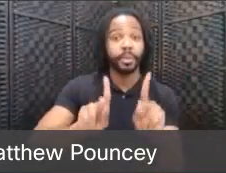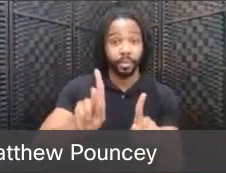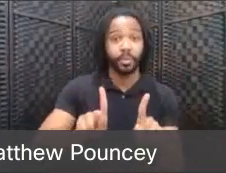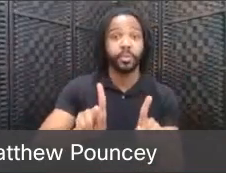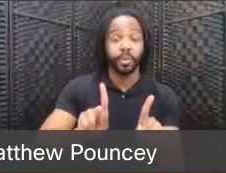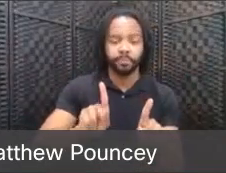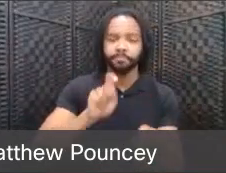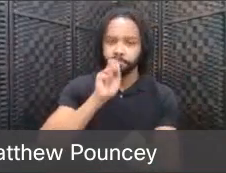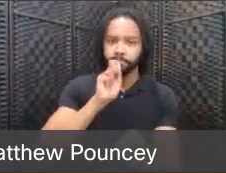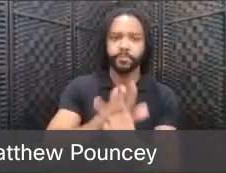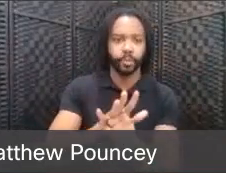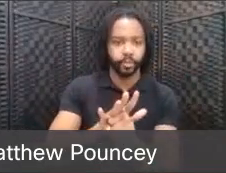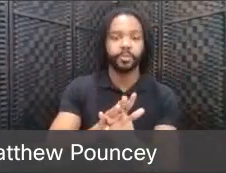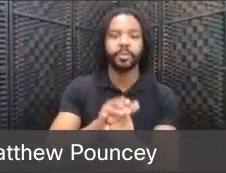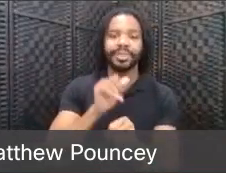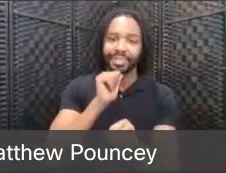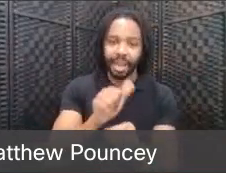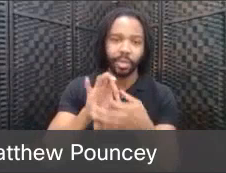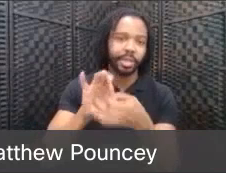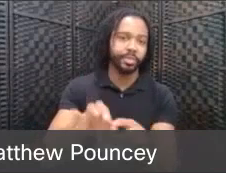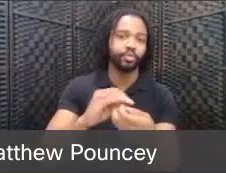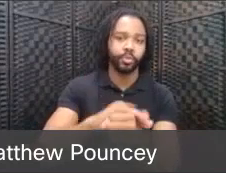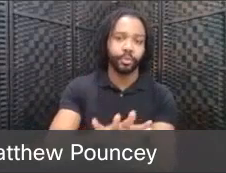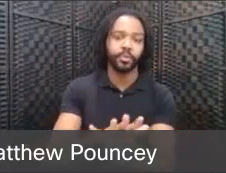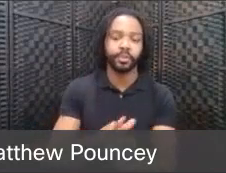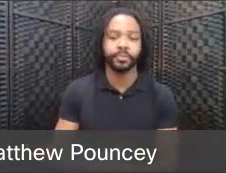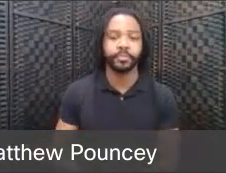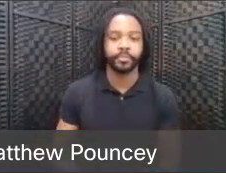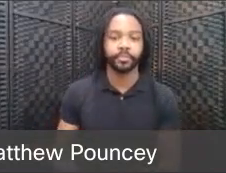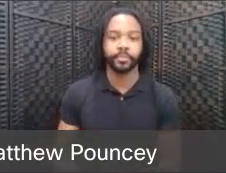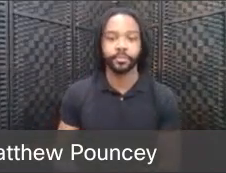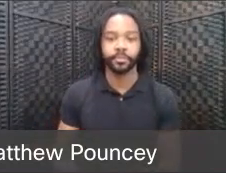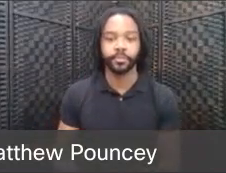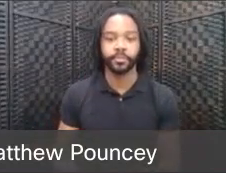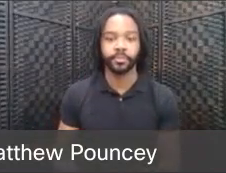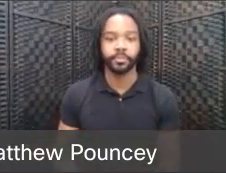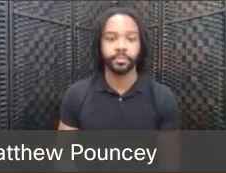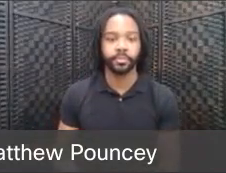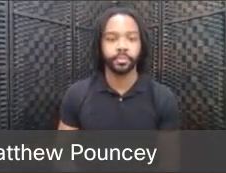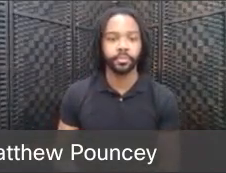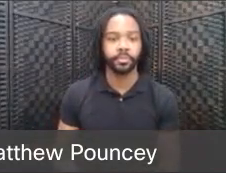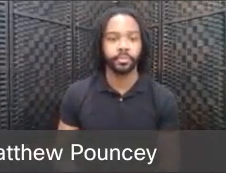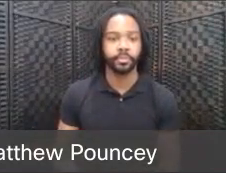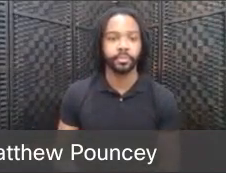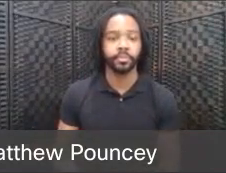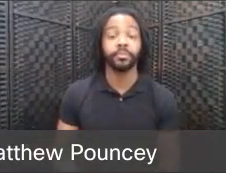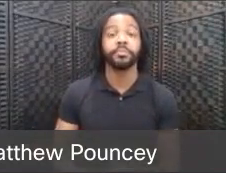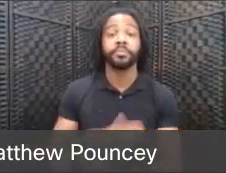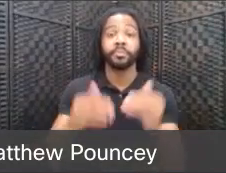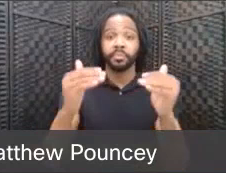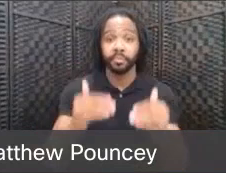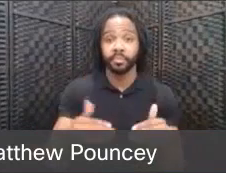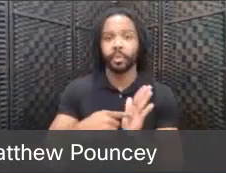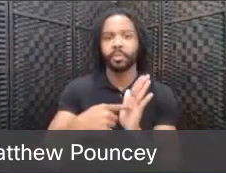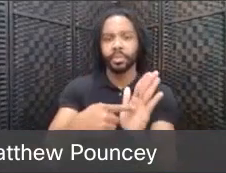confirmed as non-COVID deaths. which then